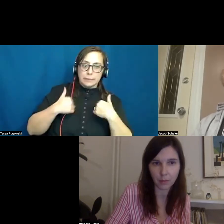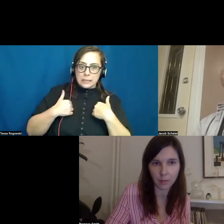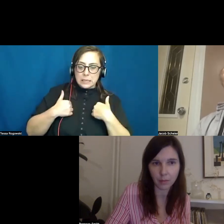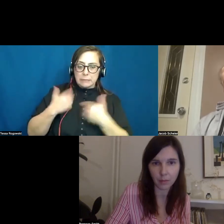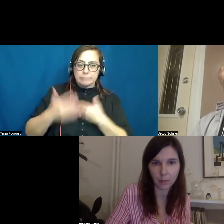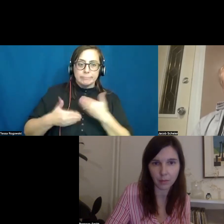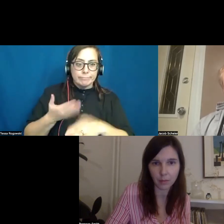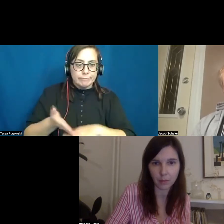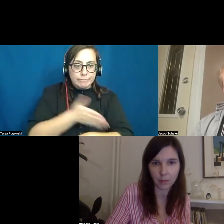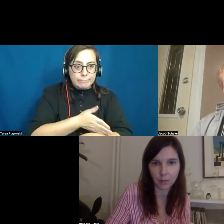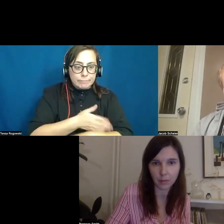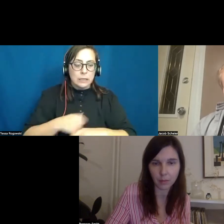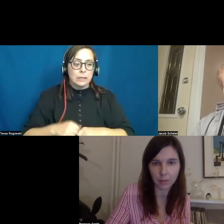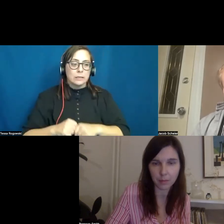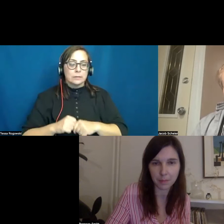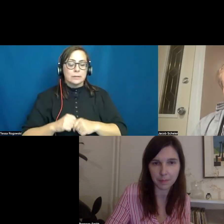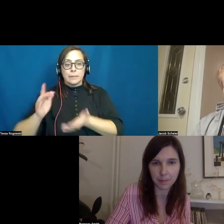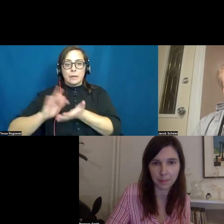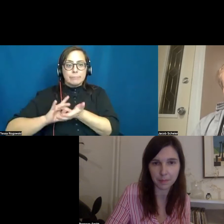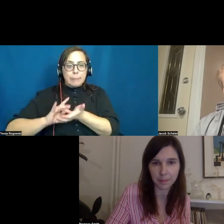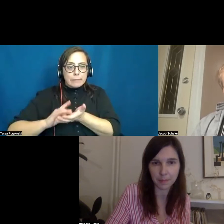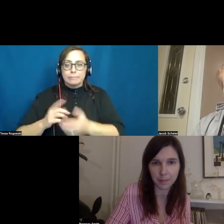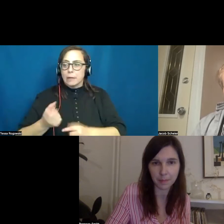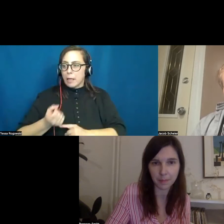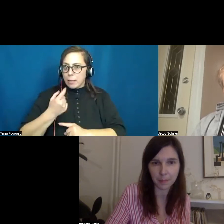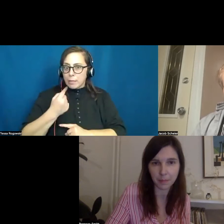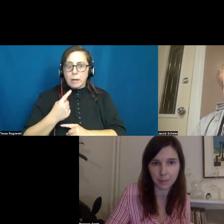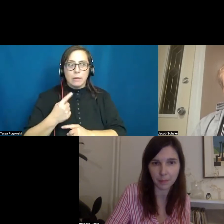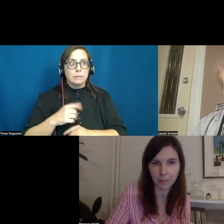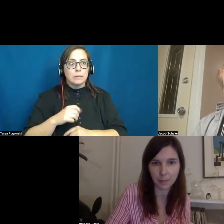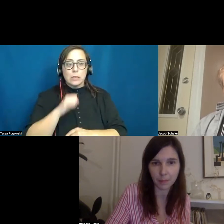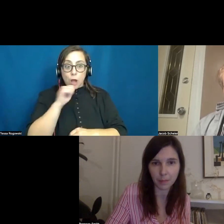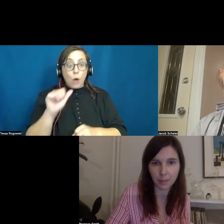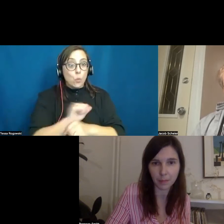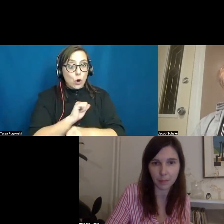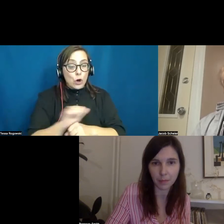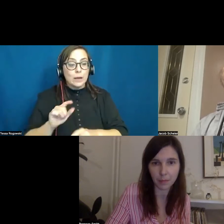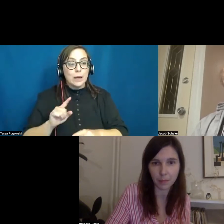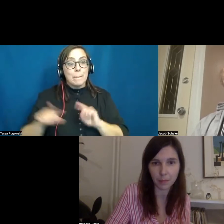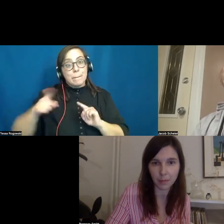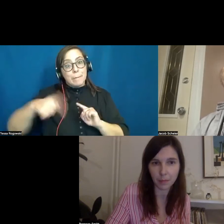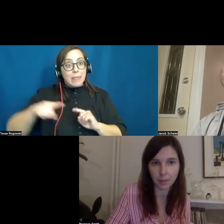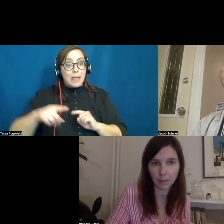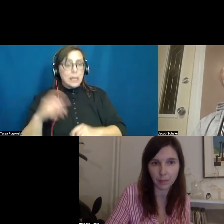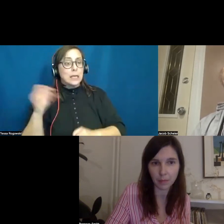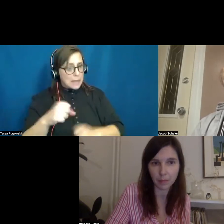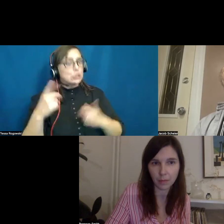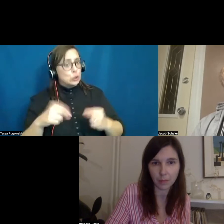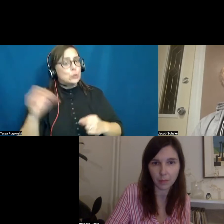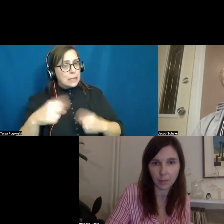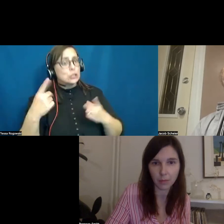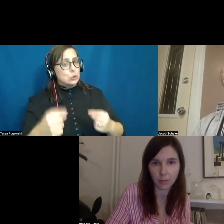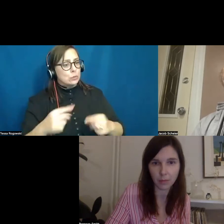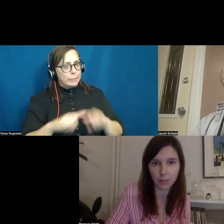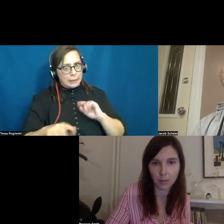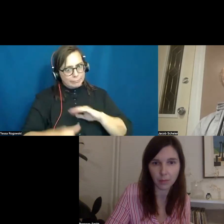that drugs don't work, but everyone pretends they do, right? That kind of thing. Just wondering